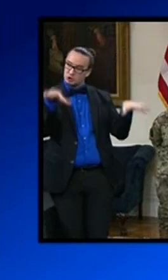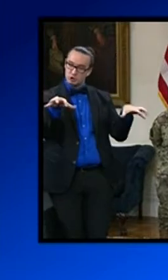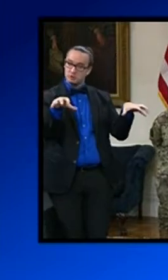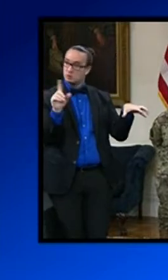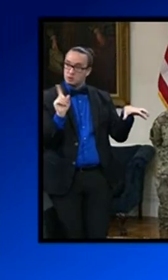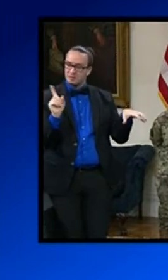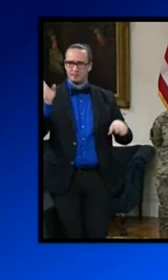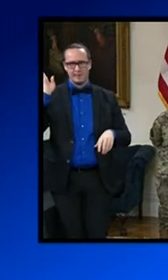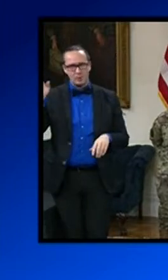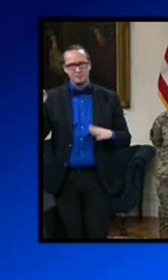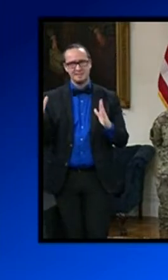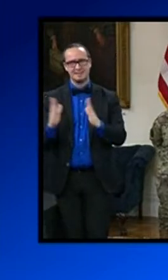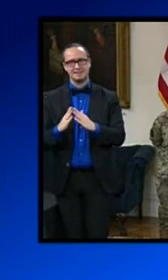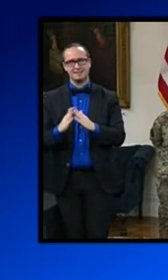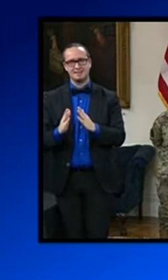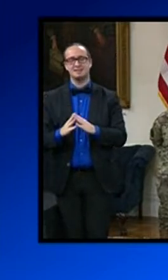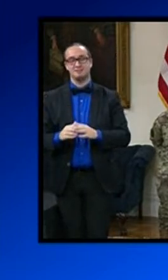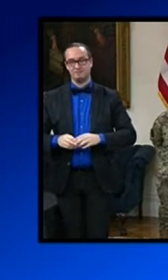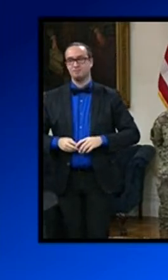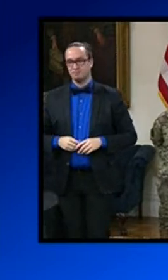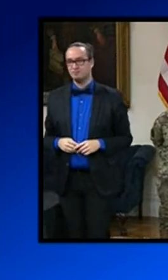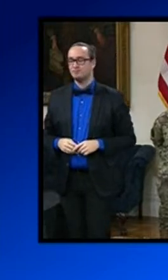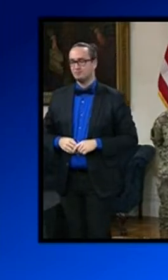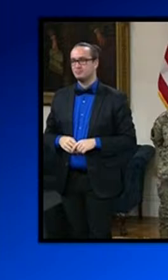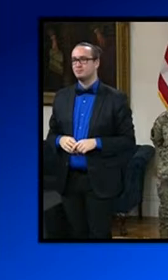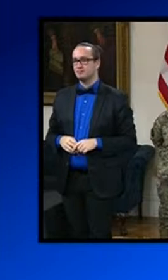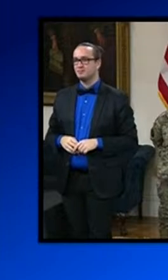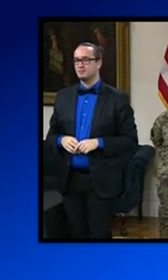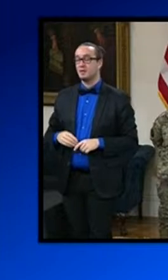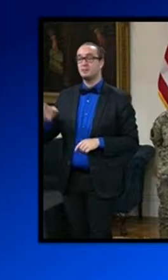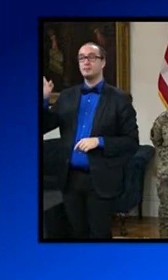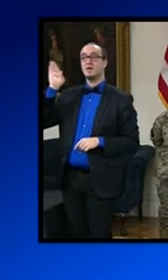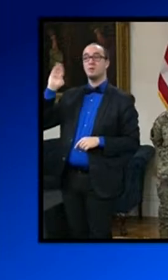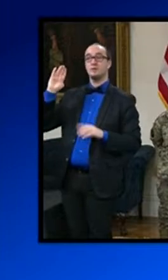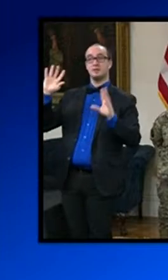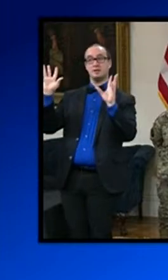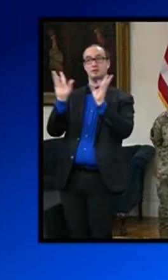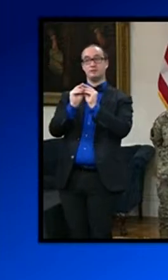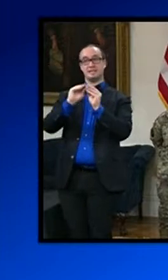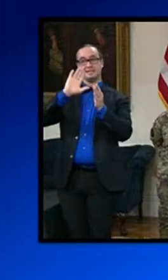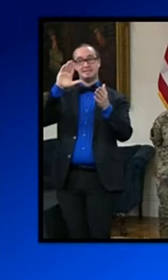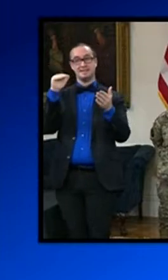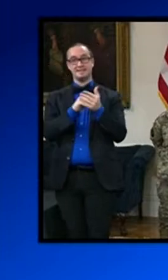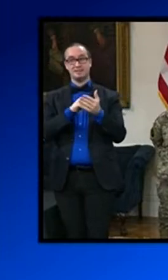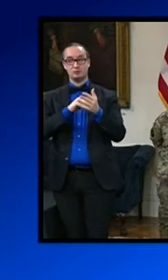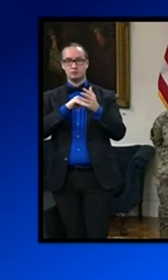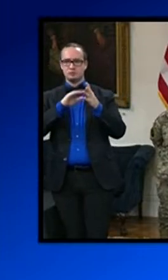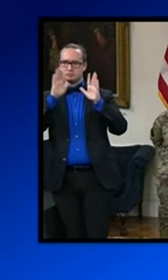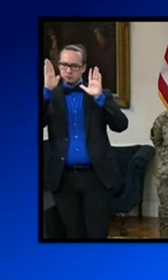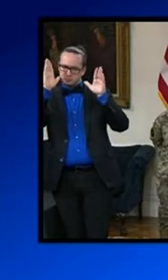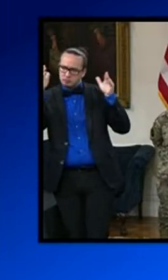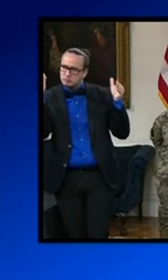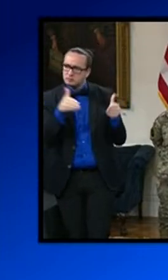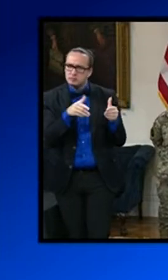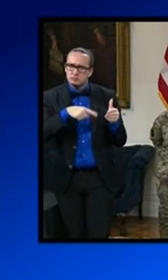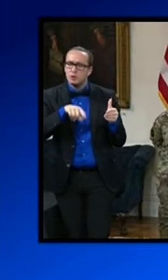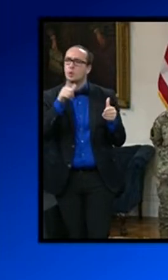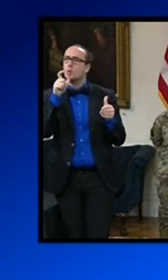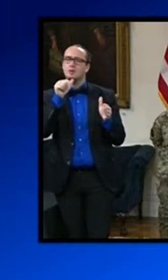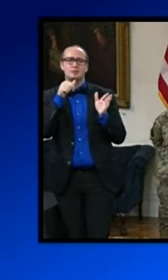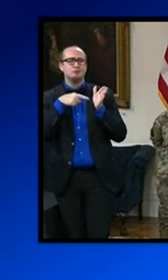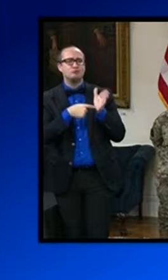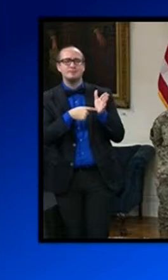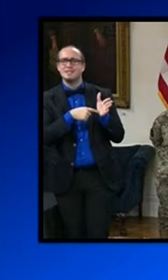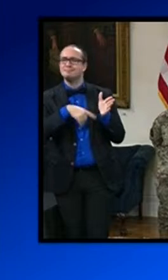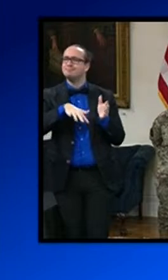Center to focus exclusively on underserved populations in Baltimore City. And we are